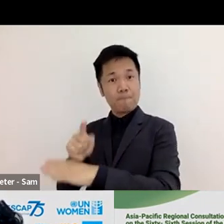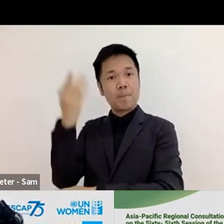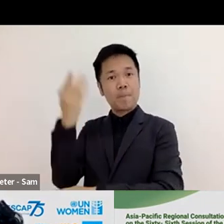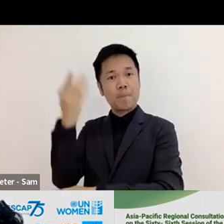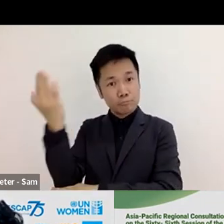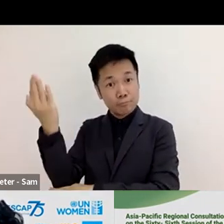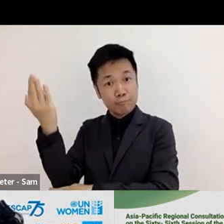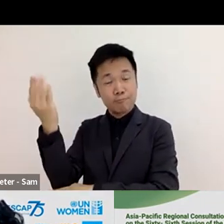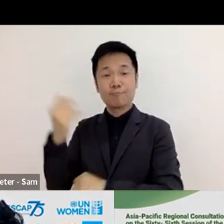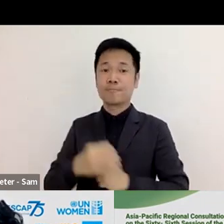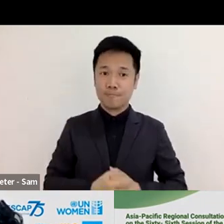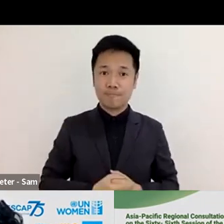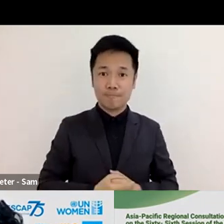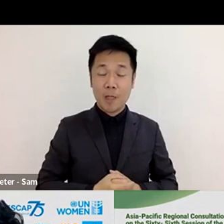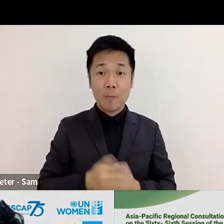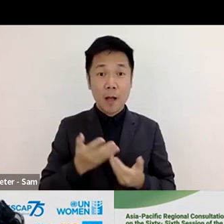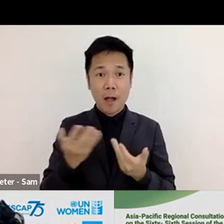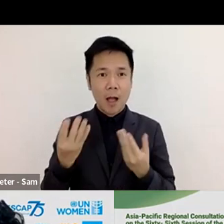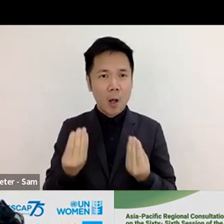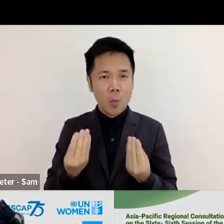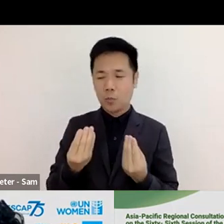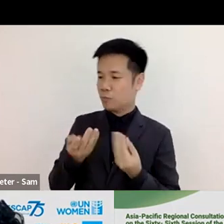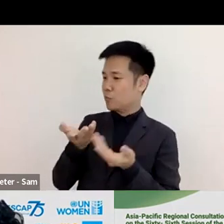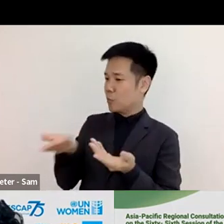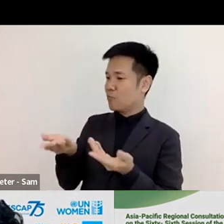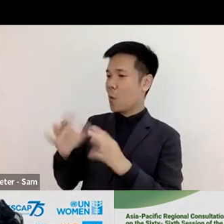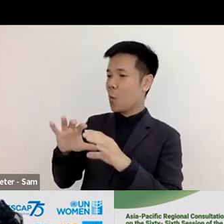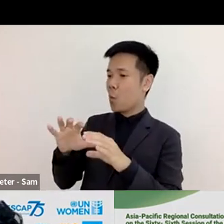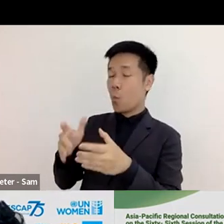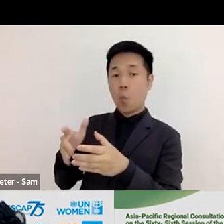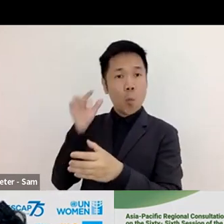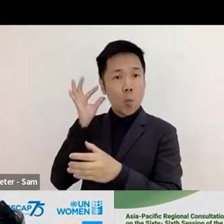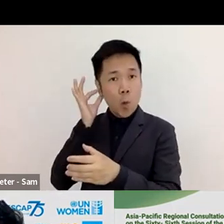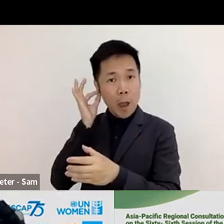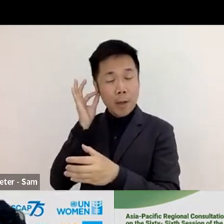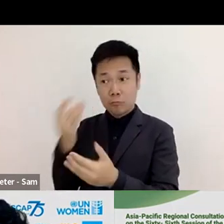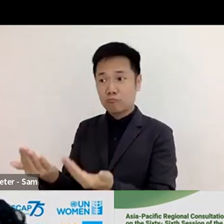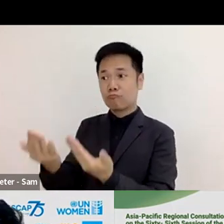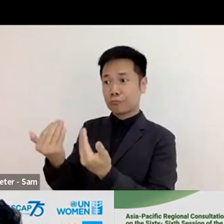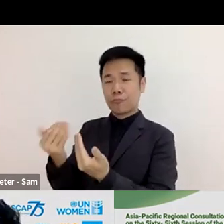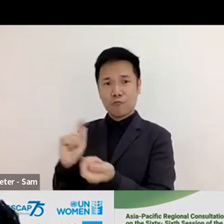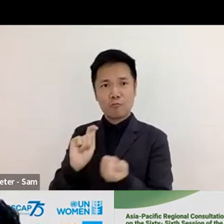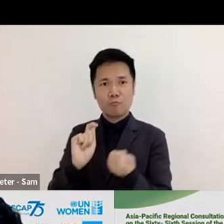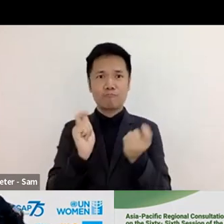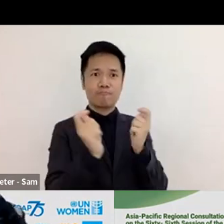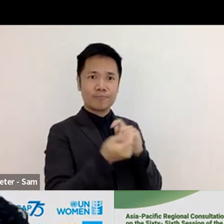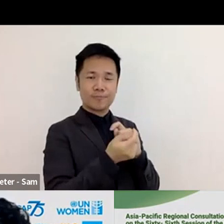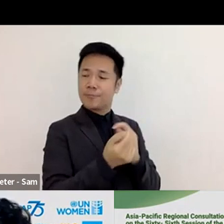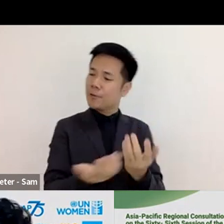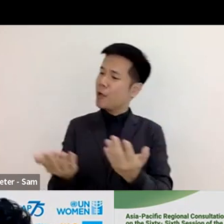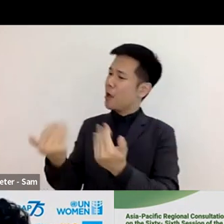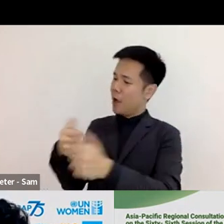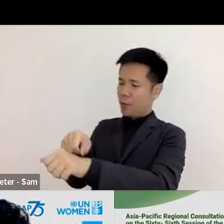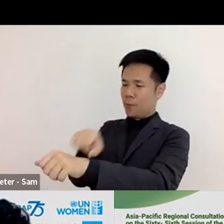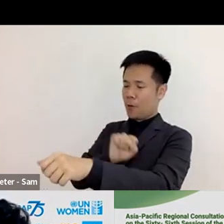on what enables women to act as agents of change, what instruct them to take action in dealing